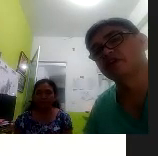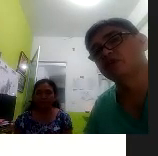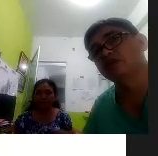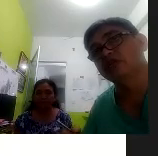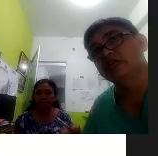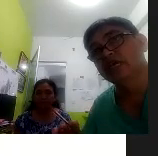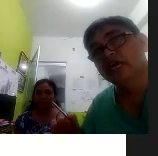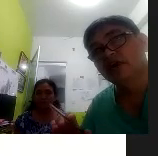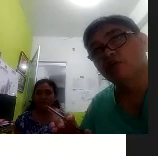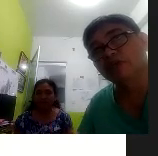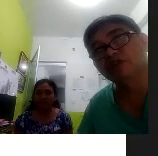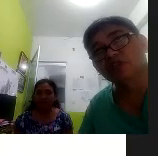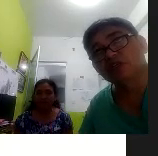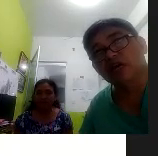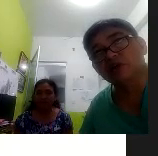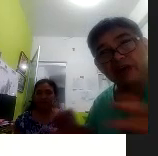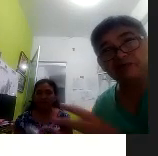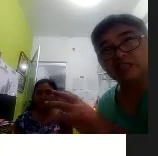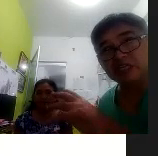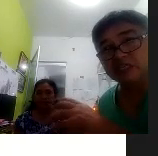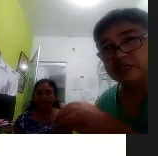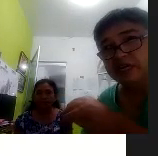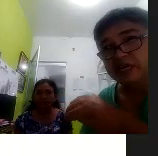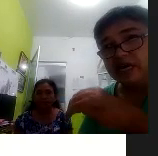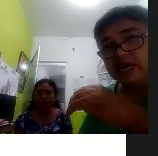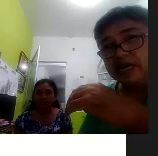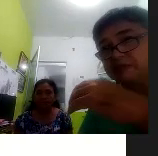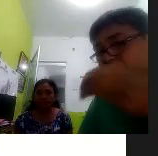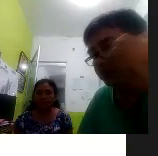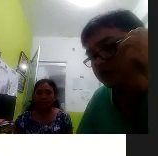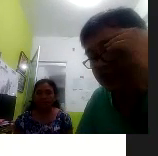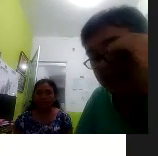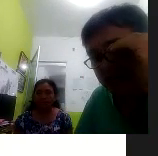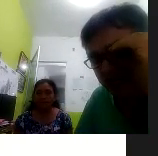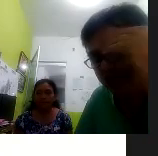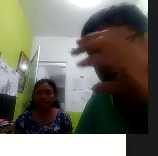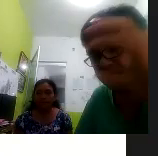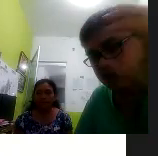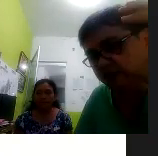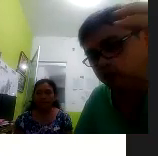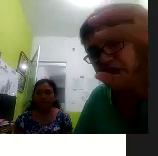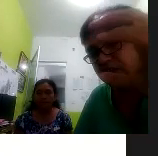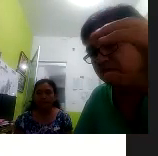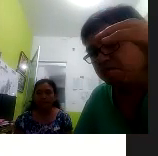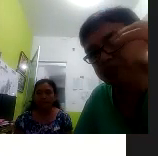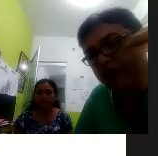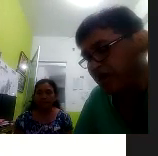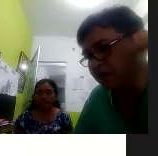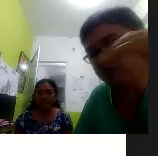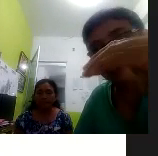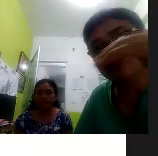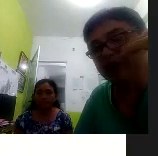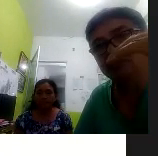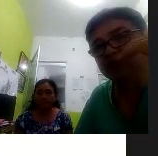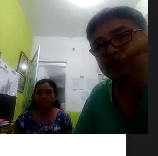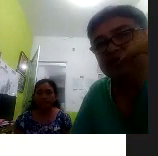in the community arrived here with the patients